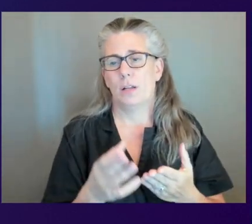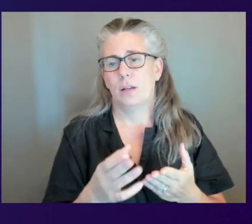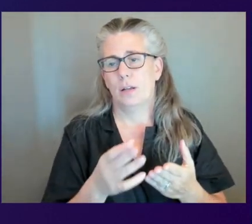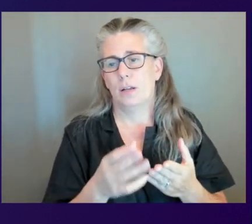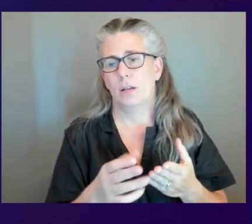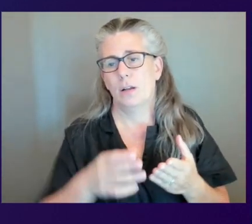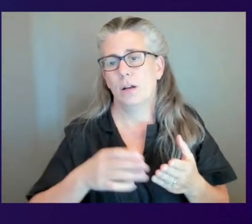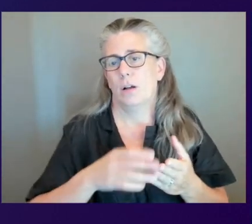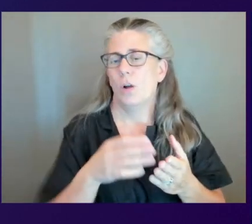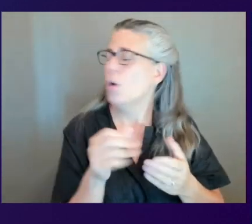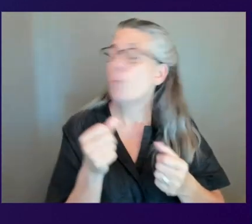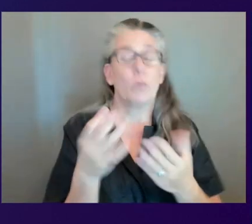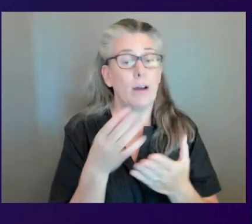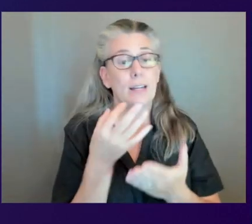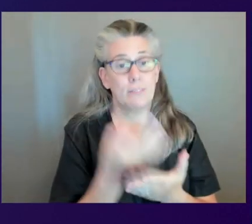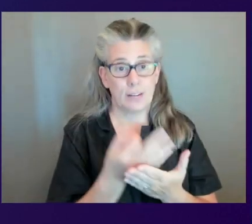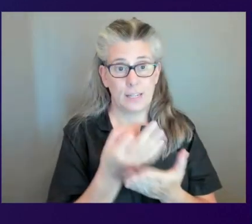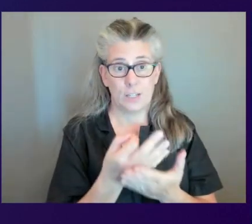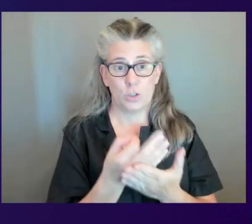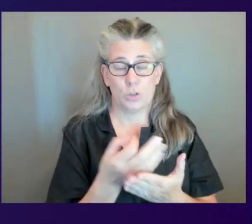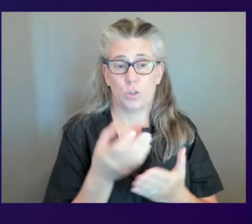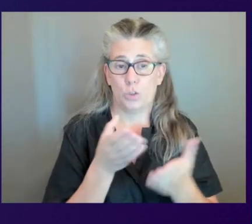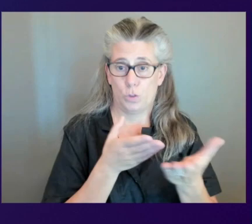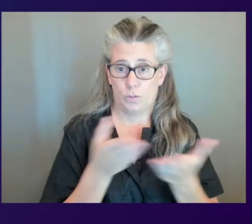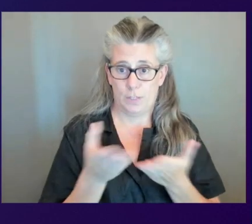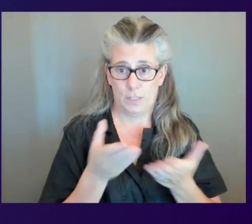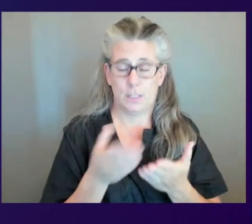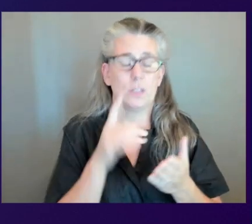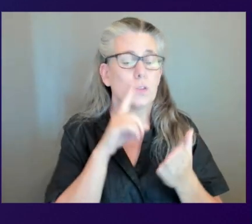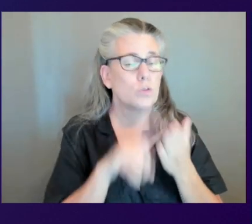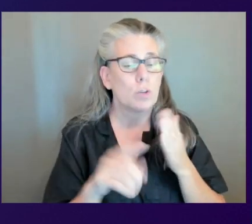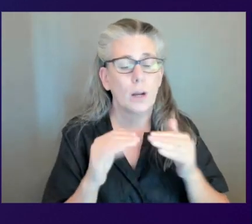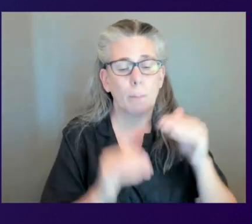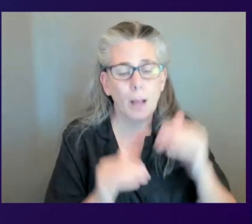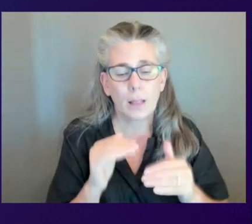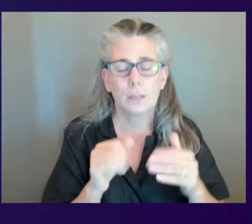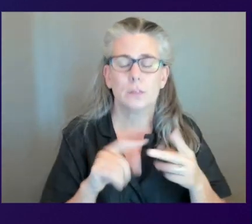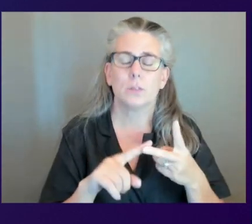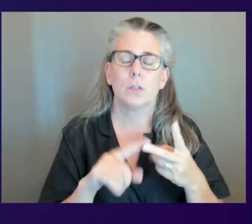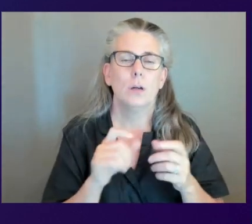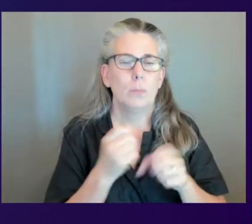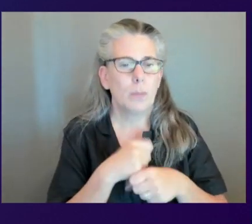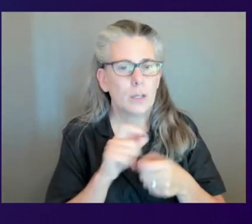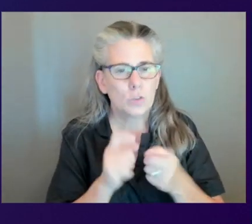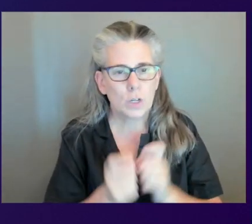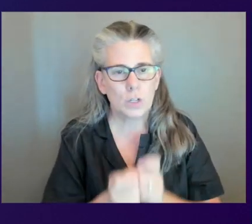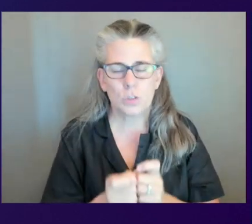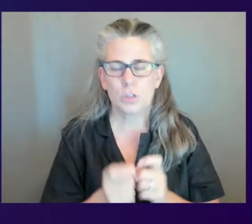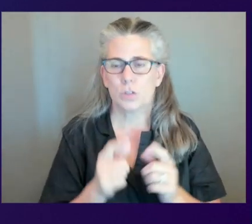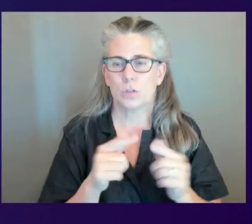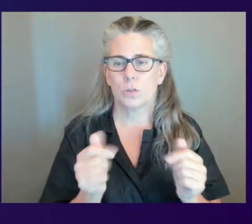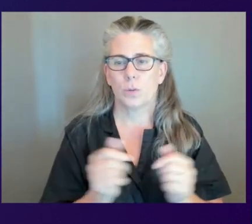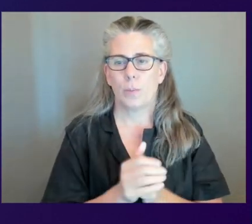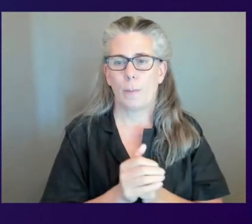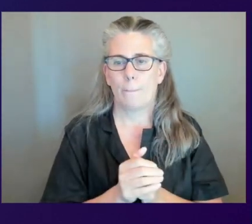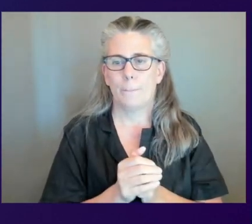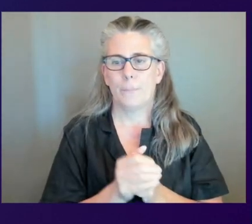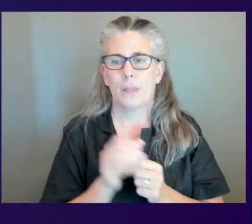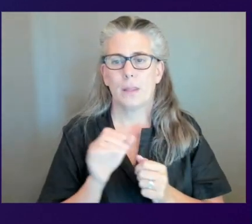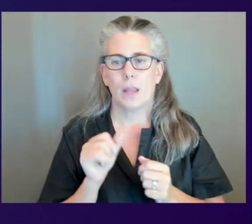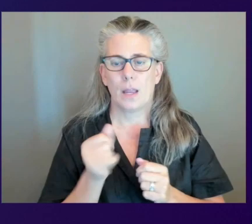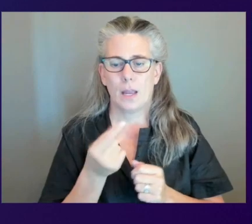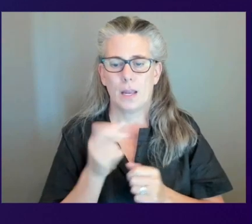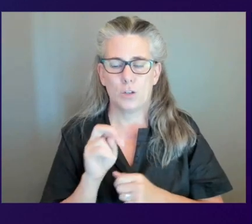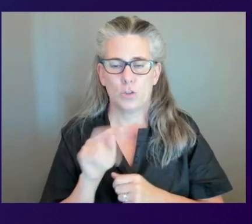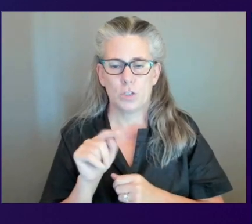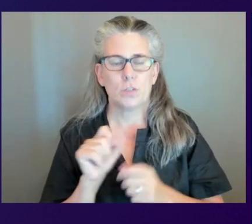services. So users are calling in to check their balance or make changes. Agents are walking these users through that and then making changes on the back